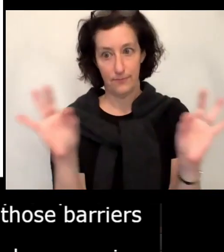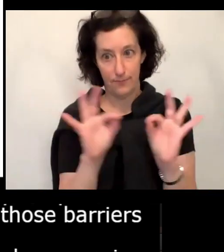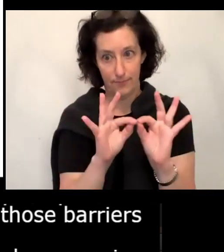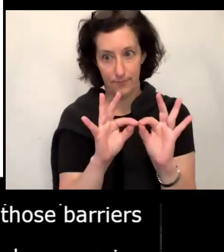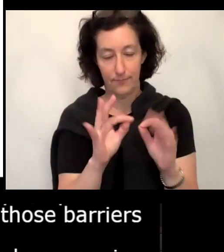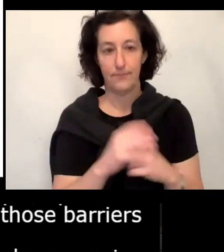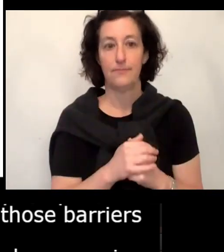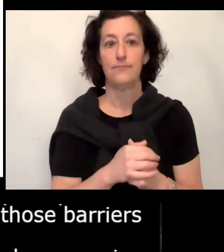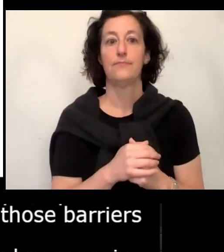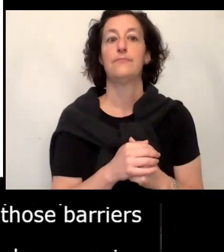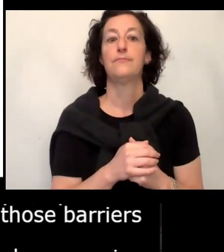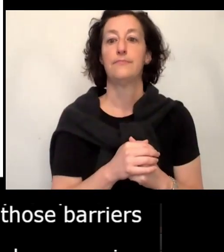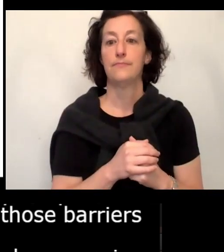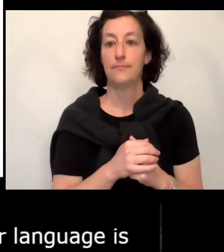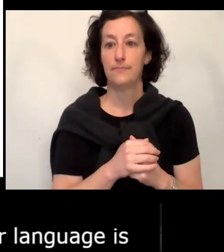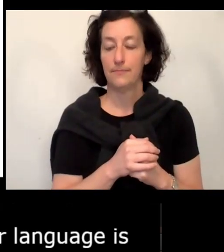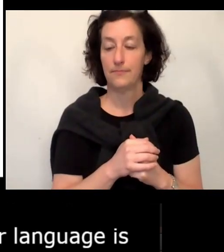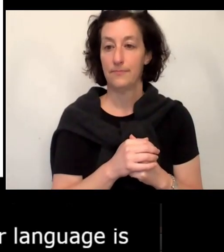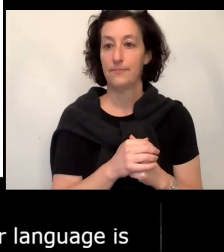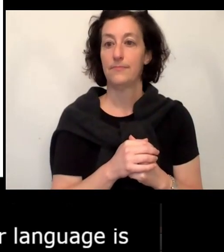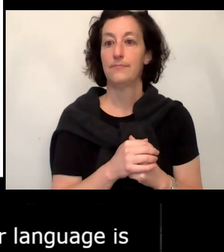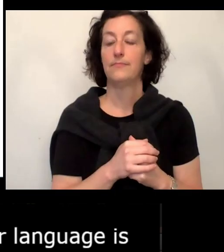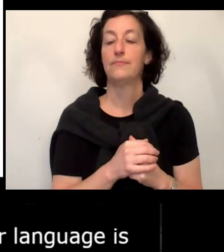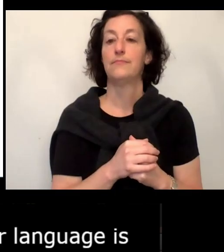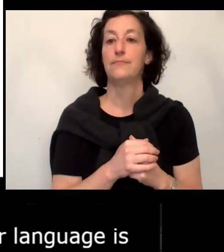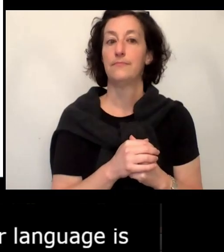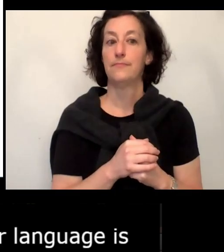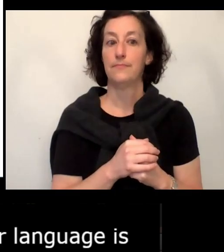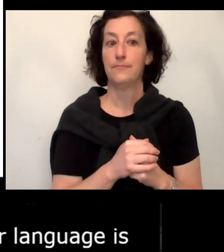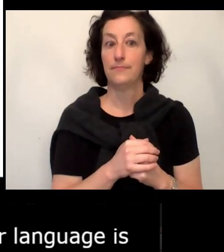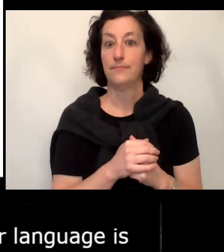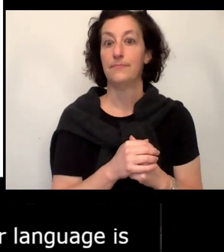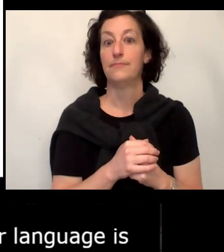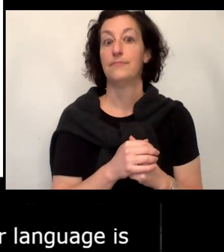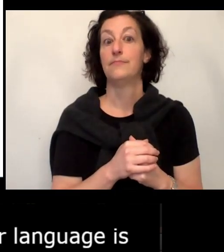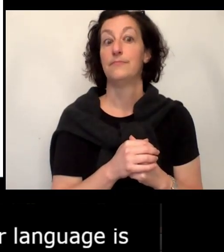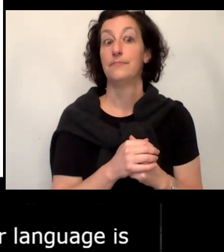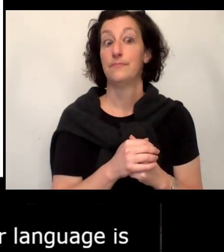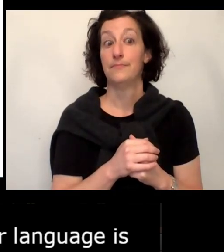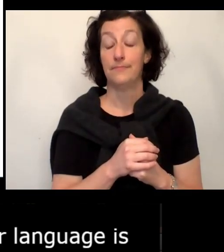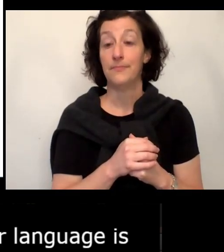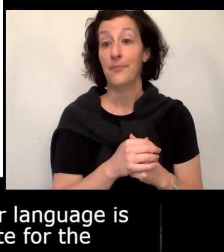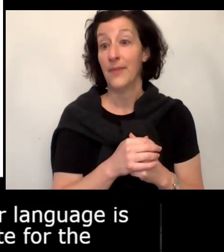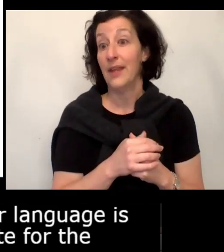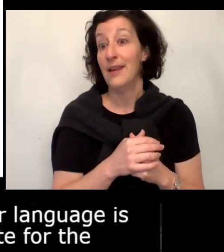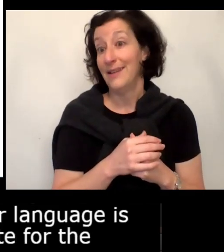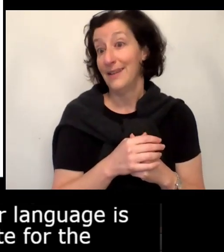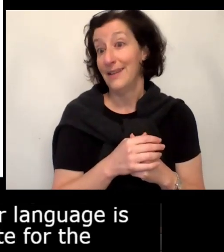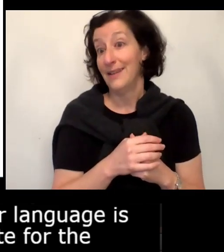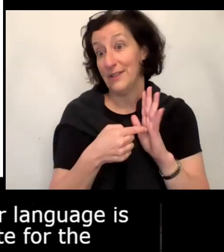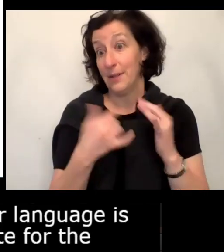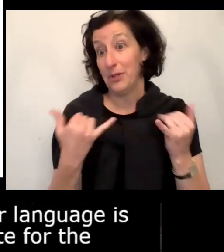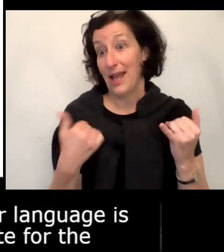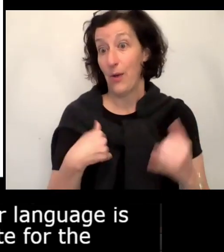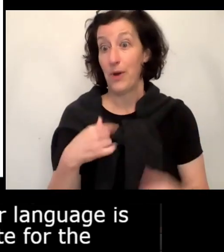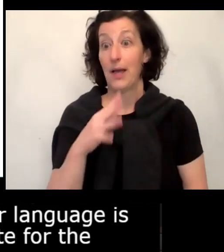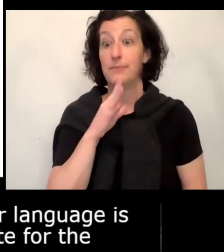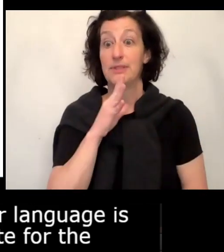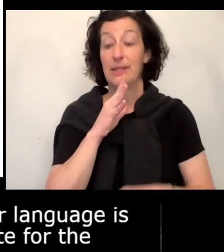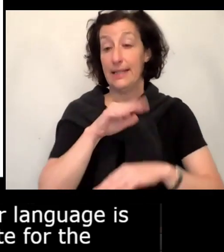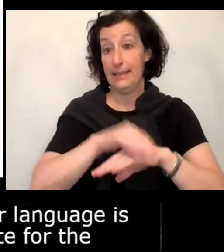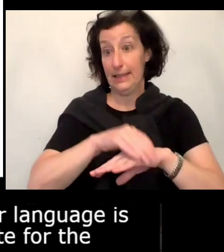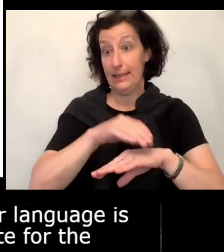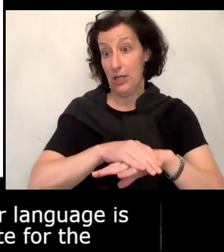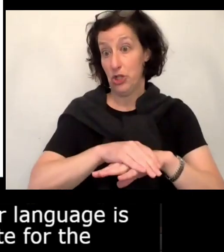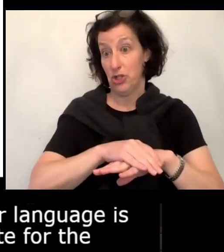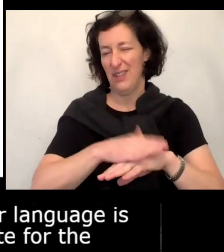especially in a world of, let's just note for the moment that I'm speaking in English, which is my